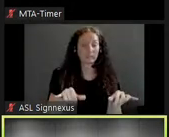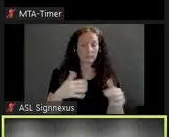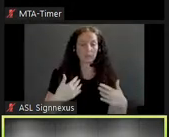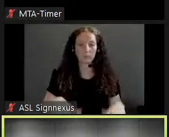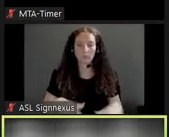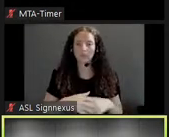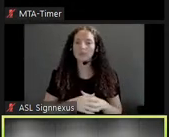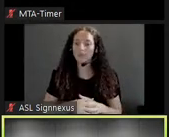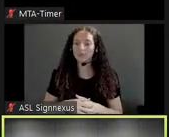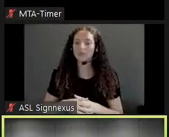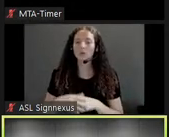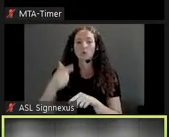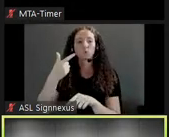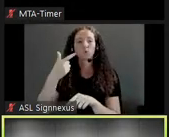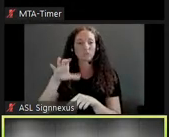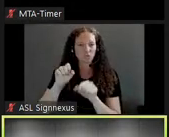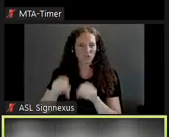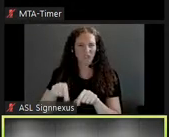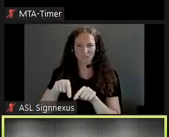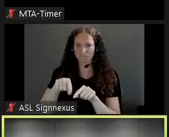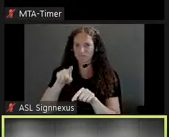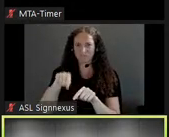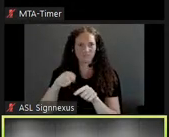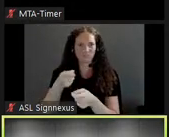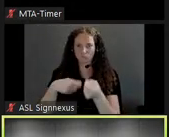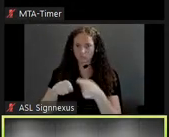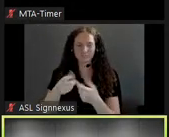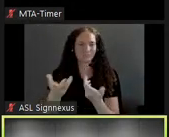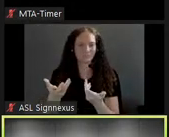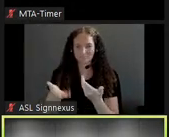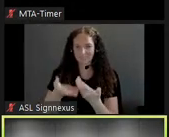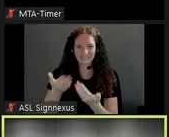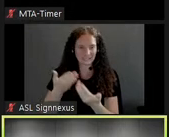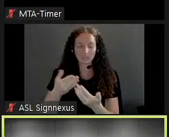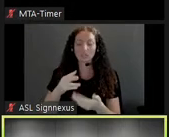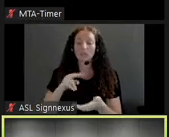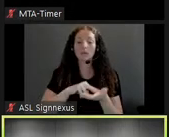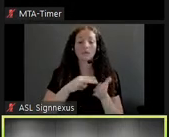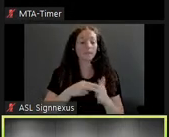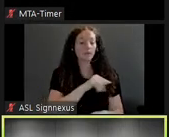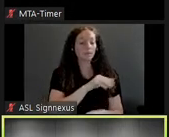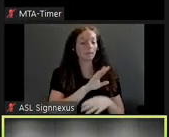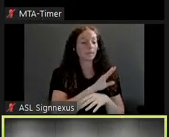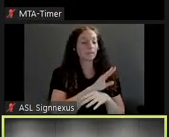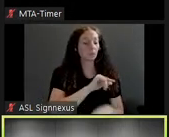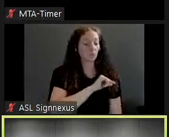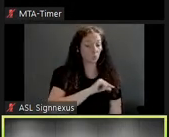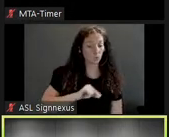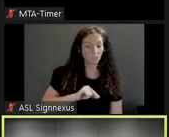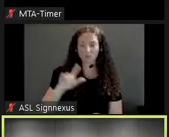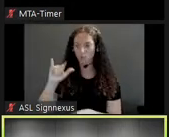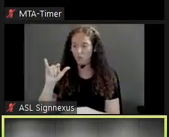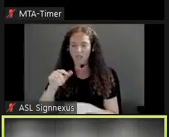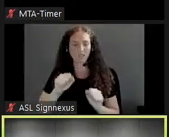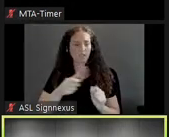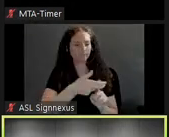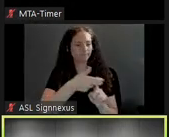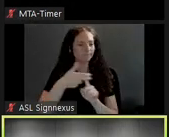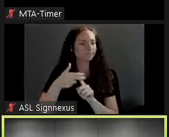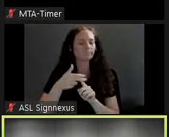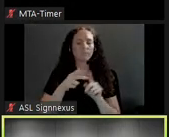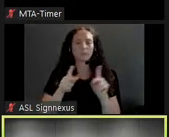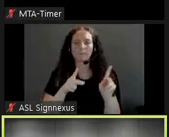transfer point between the two railroads all of a sudden makes it possible for businesses in Queens and Long Island to attract prospective employees from the Bronx and points